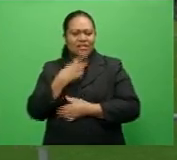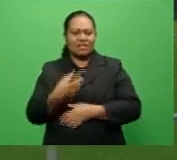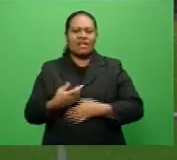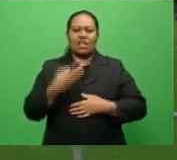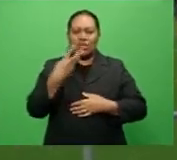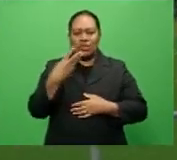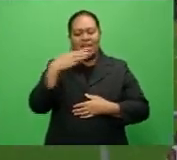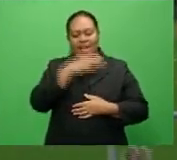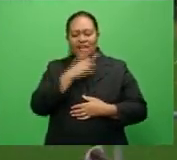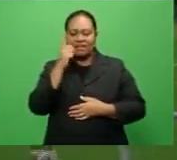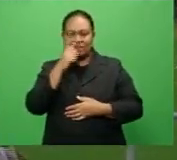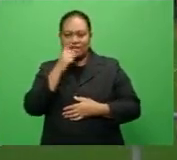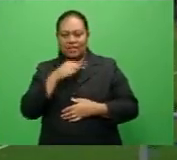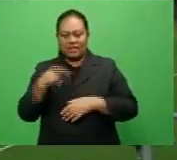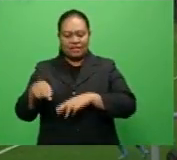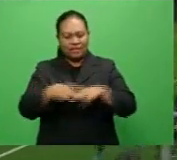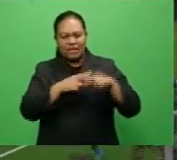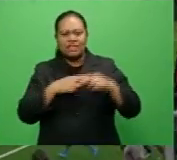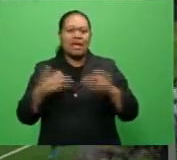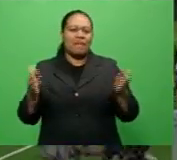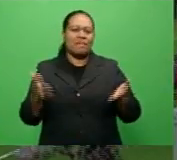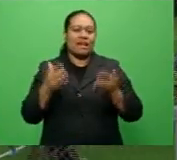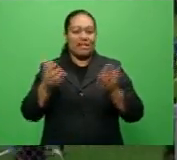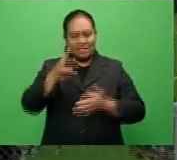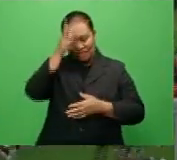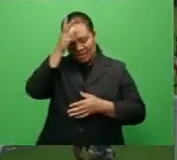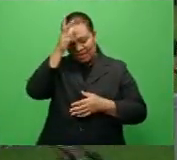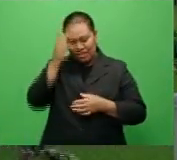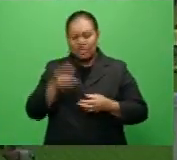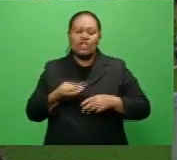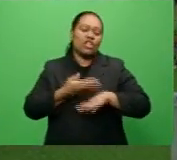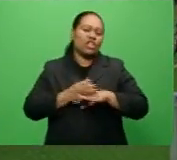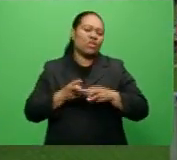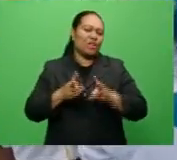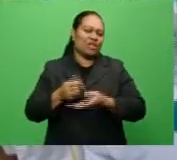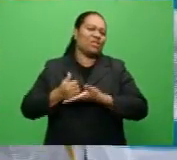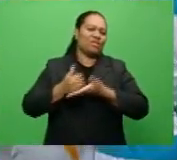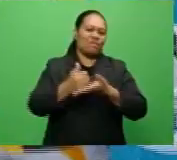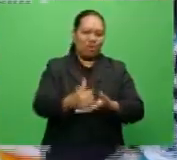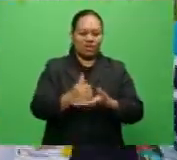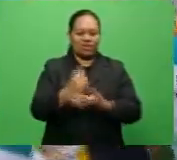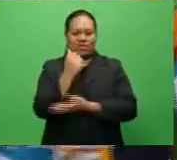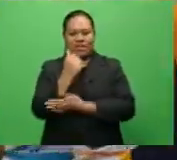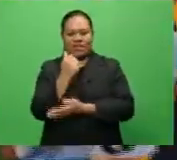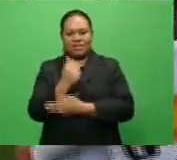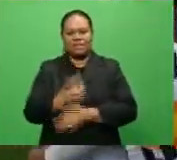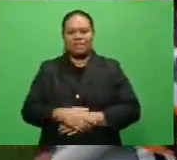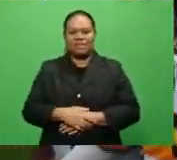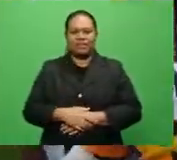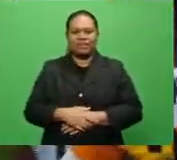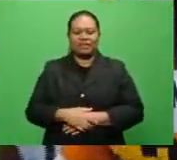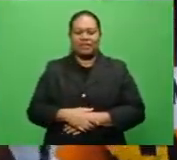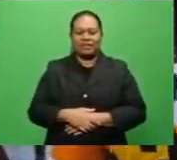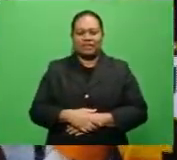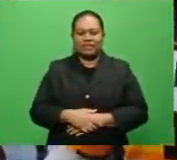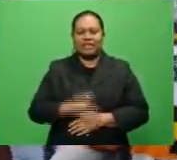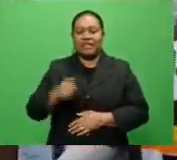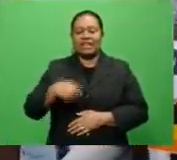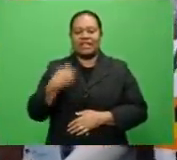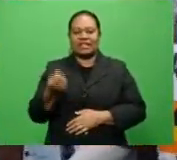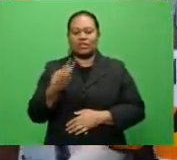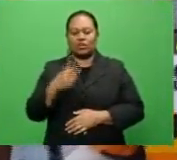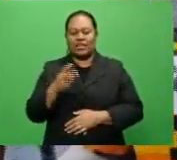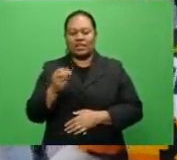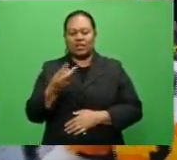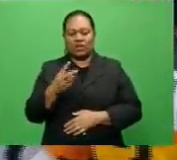playing professional rugby in France, and they will find new ways to support Fiji rugby ahead of the 2023 World Cup.